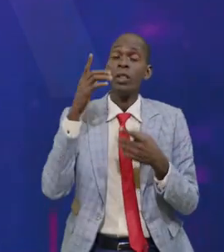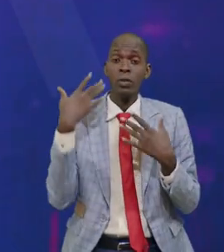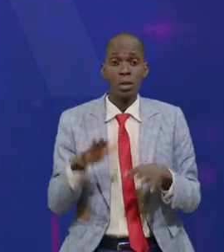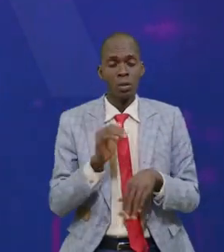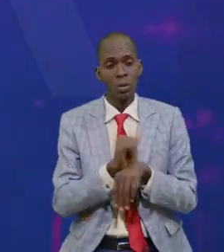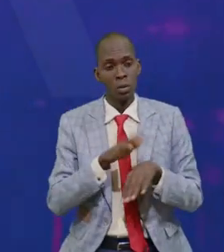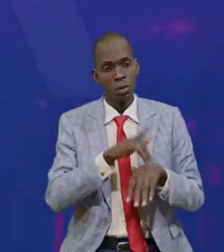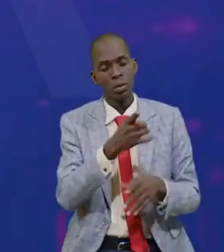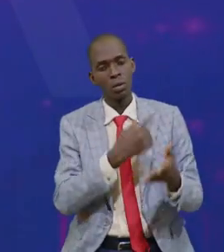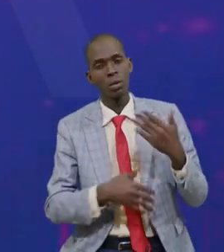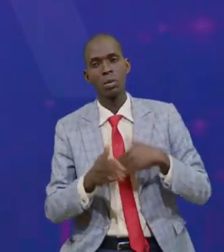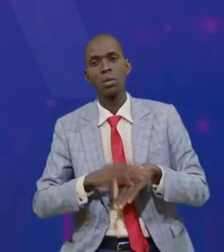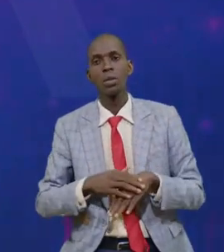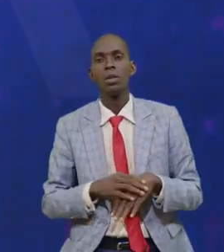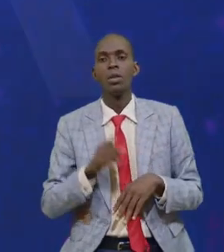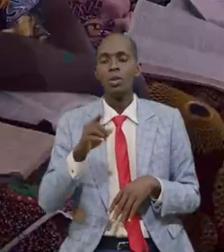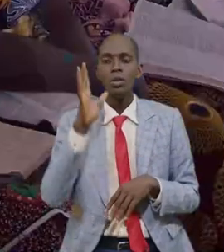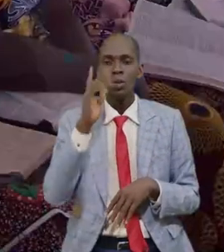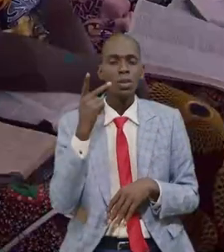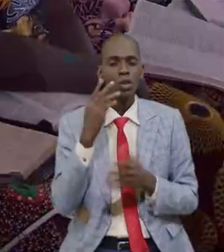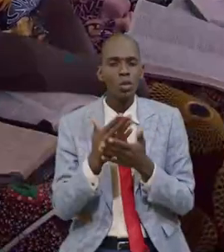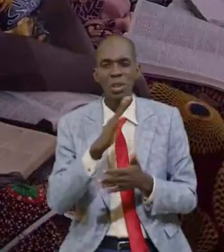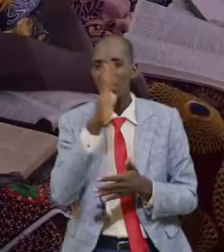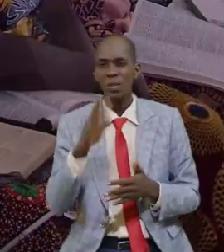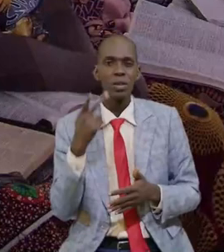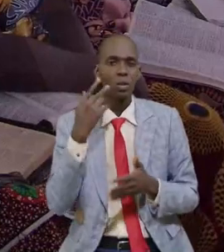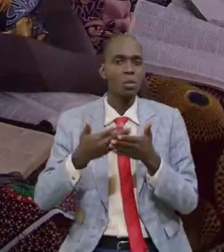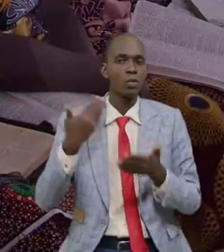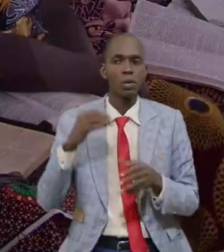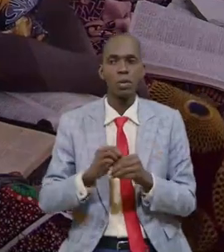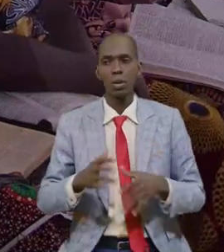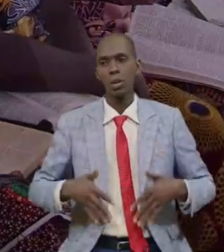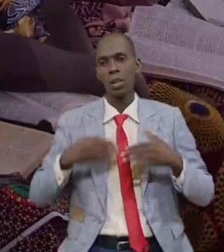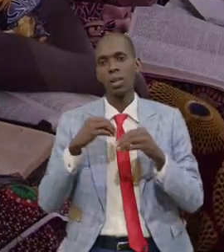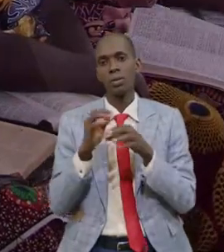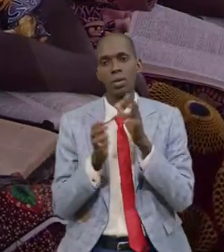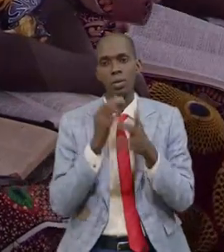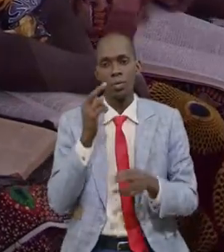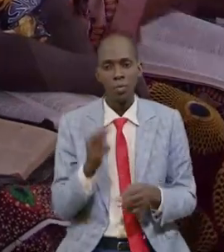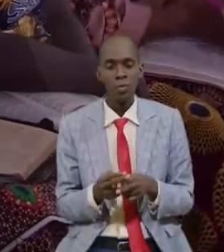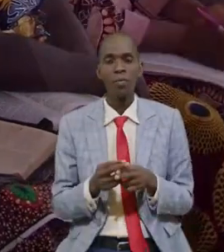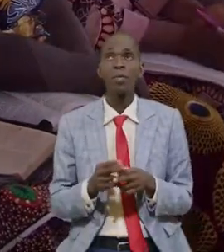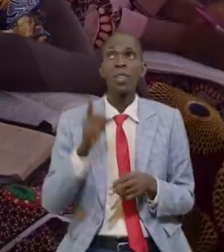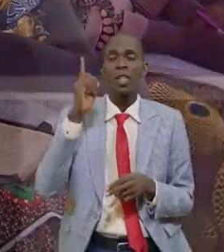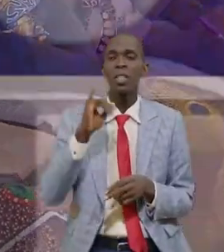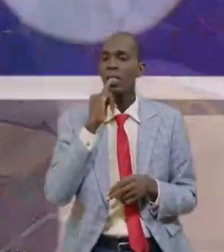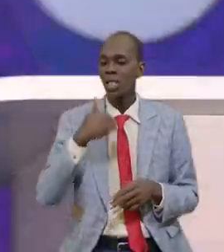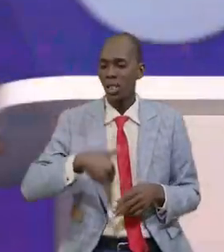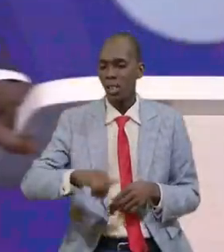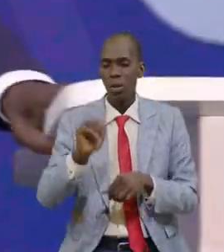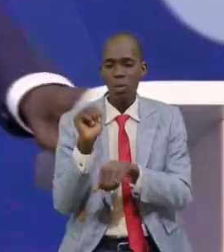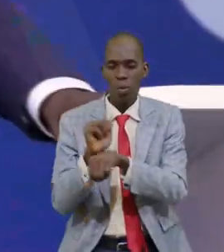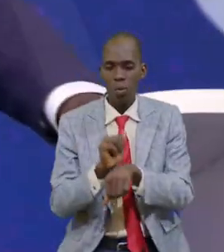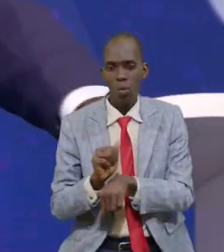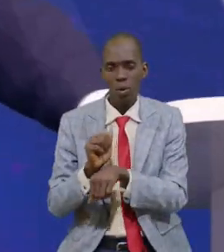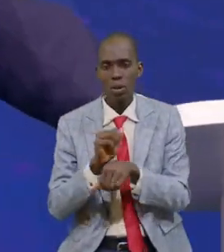You'll see something you never saw in your life before. His son walking is walking in your life, and he has